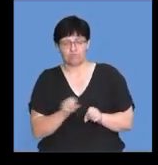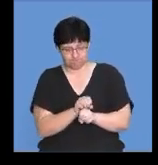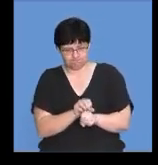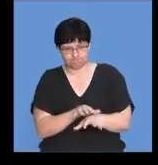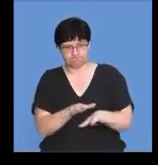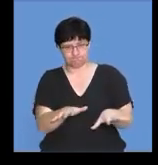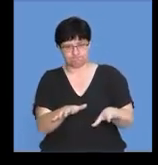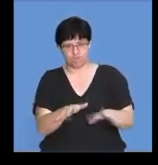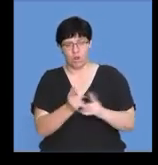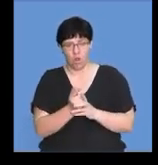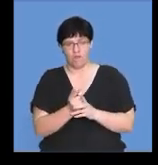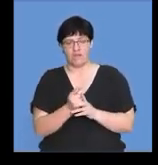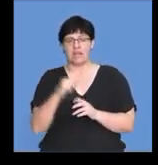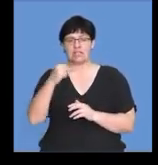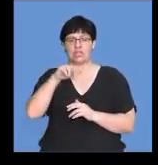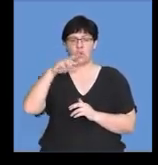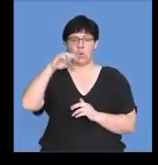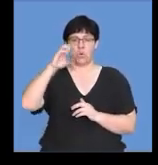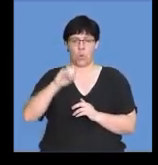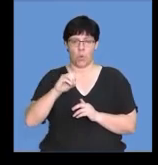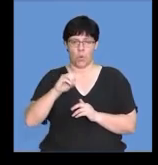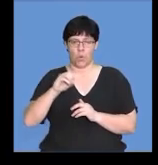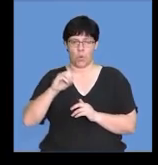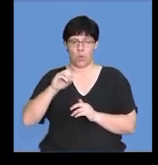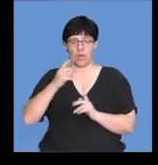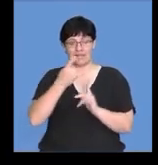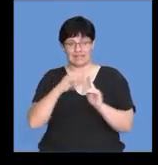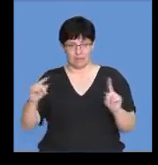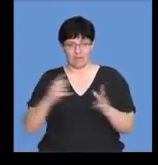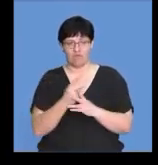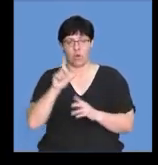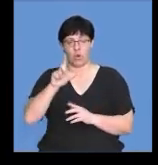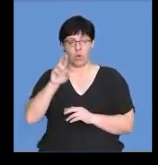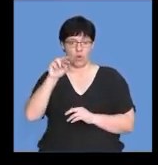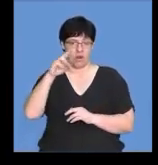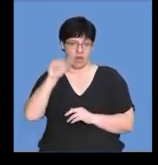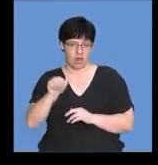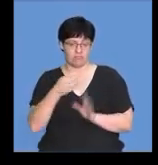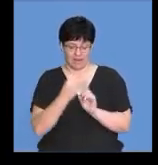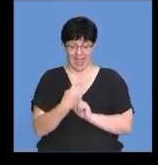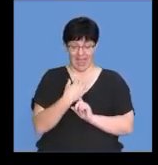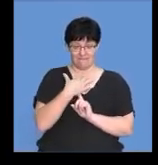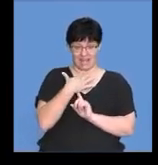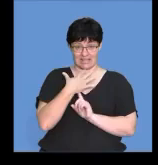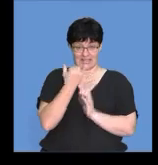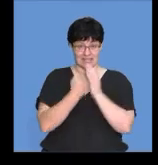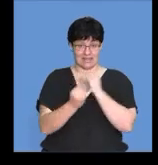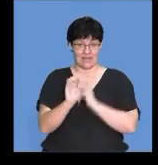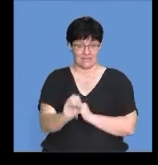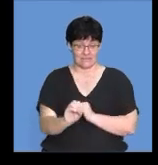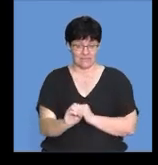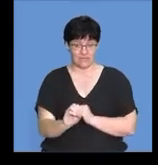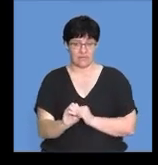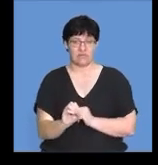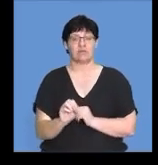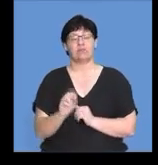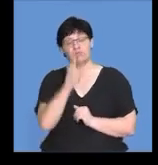distribution of the genotypes for Luna, now Luna is certainly affected by this individual, and if we look